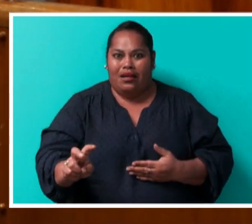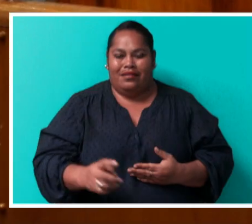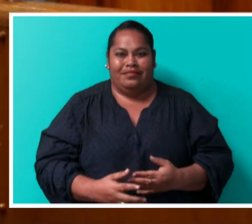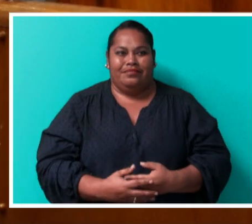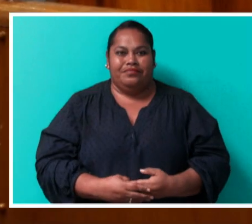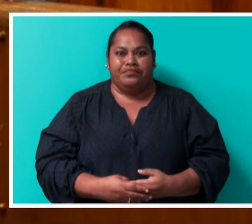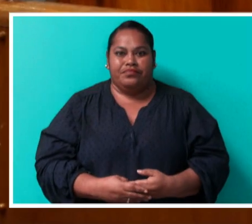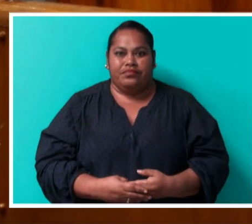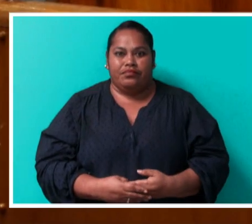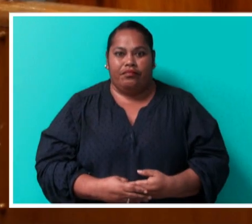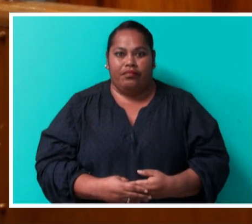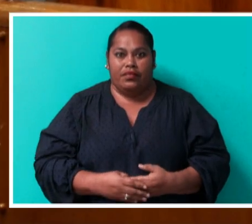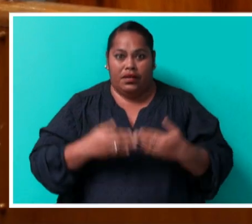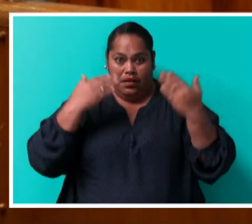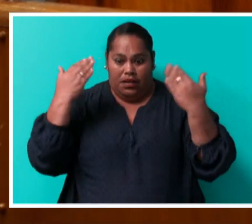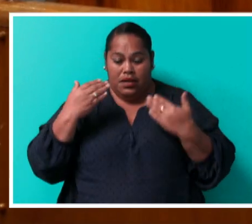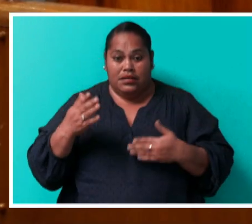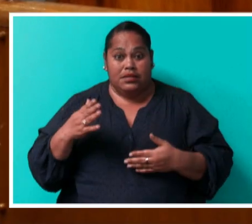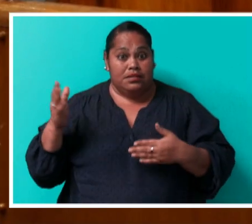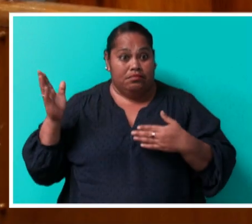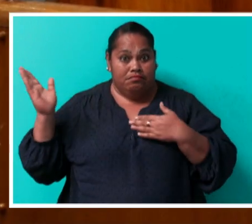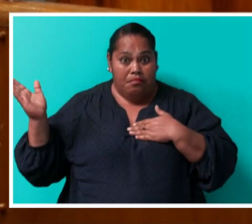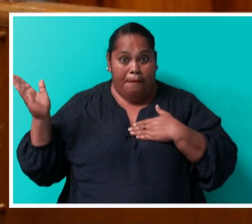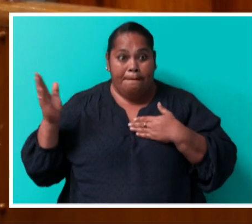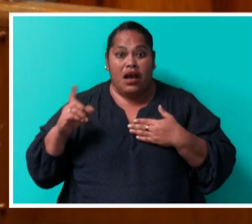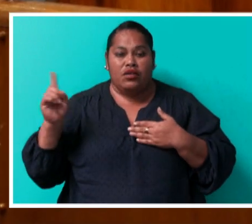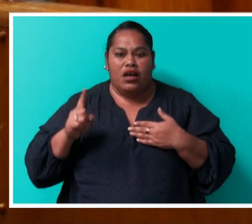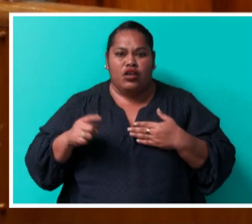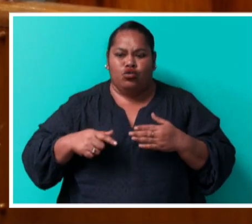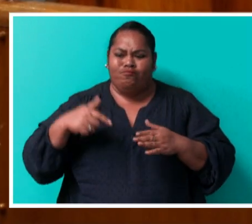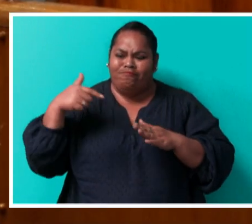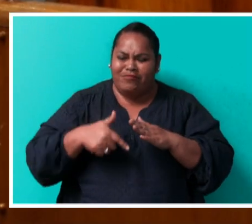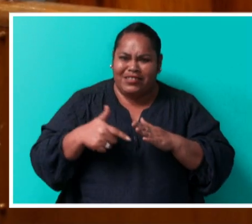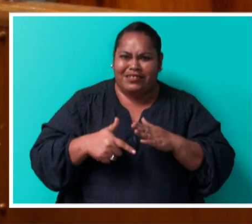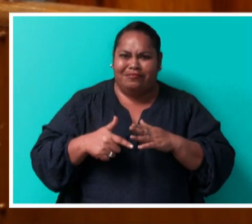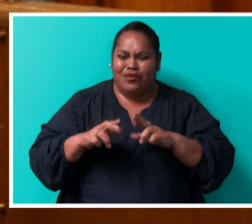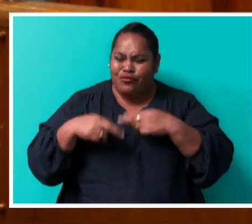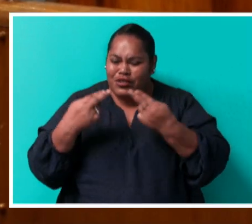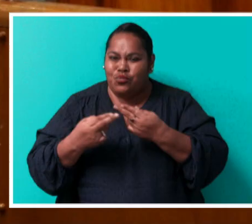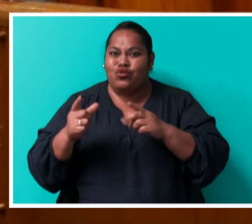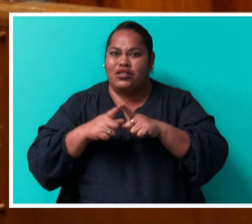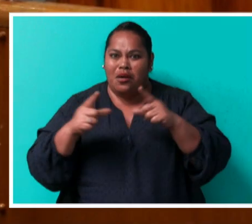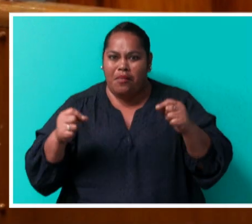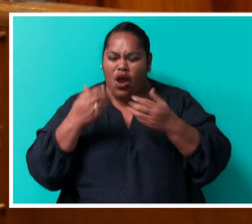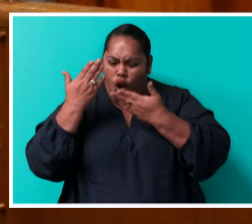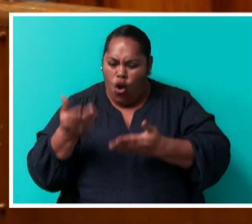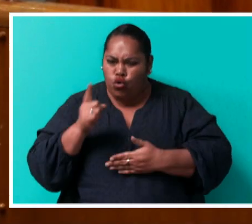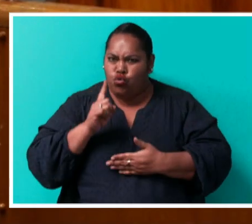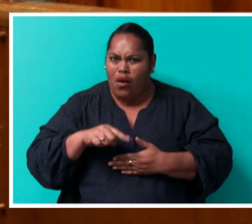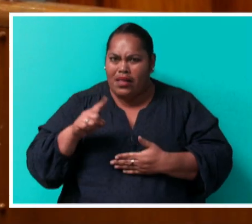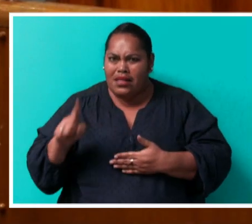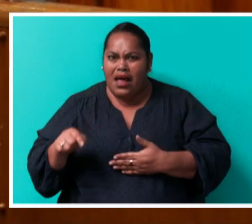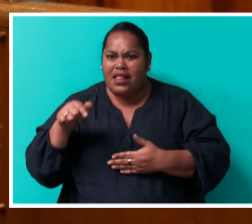Speaker, sir, it has been my intention to further deepen our ties with Japan, and I was honored to accept the gracious